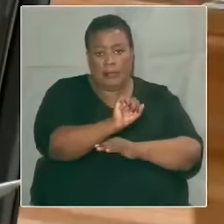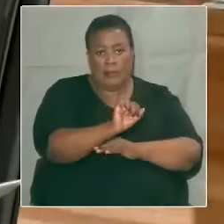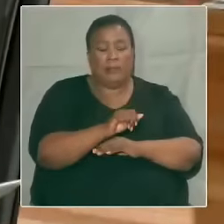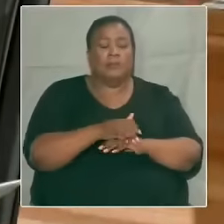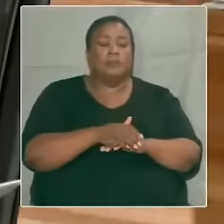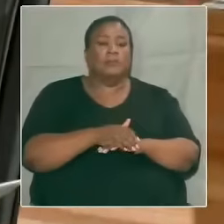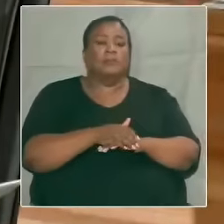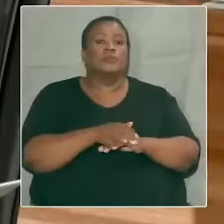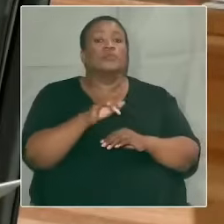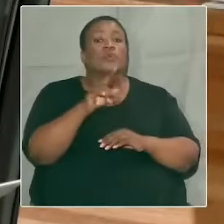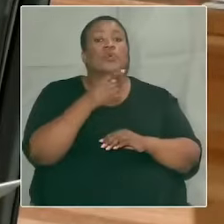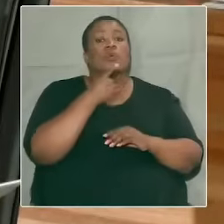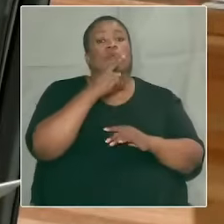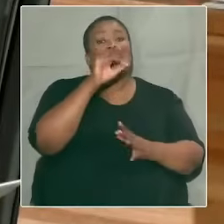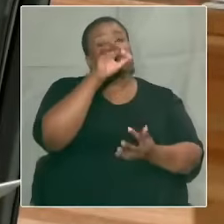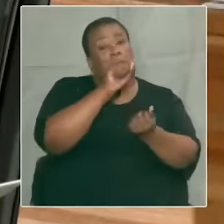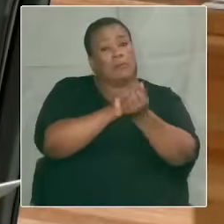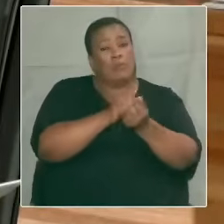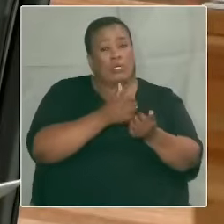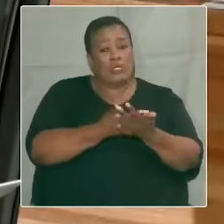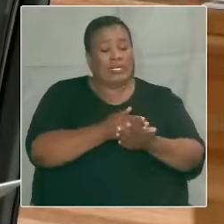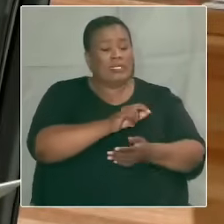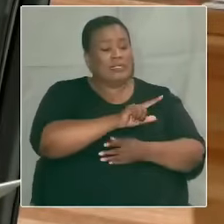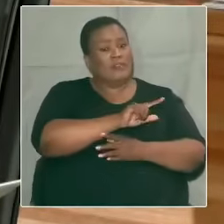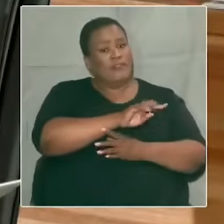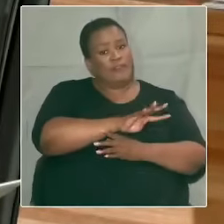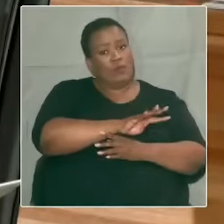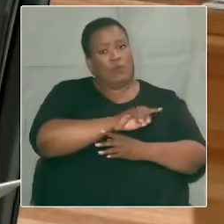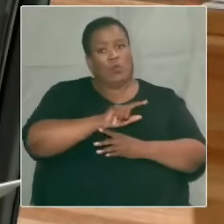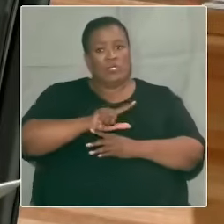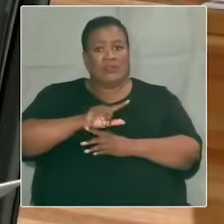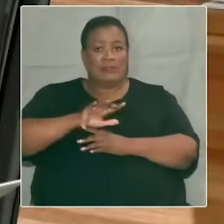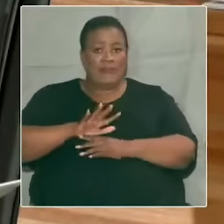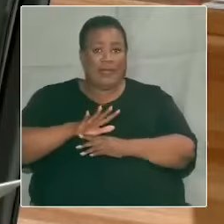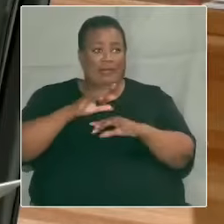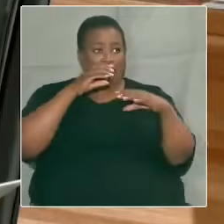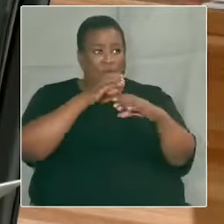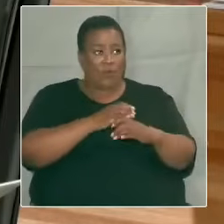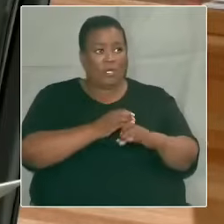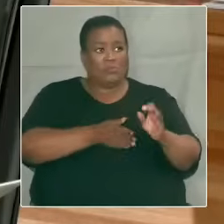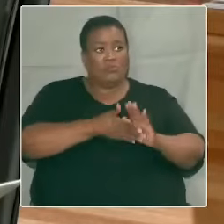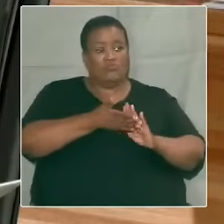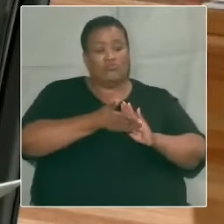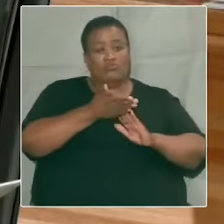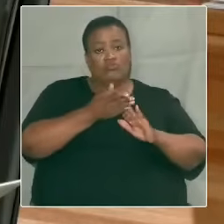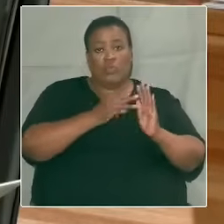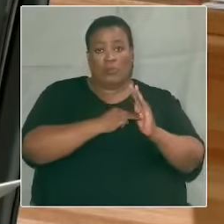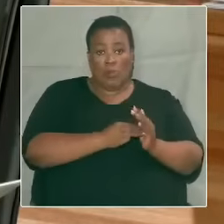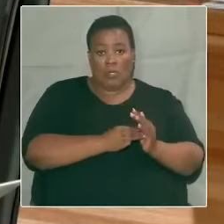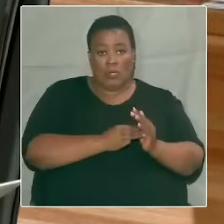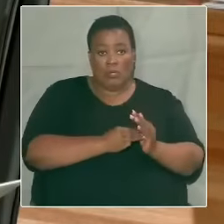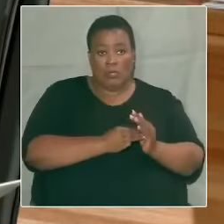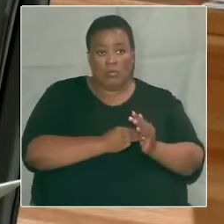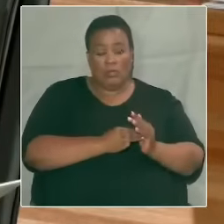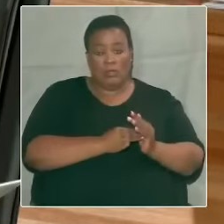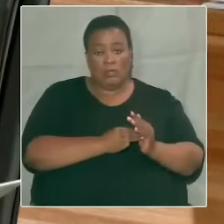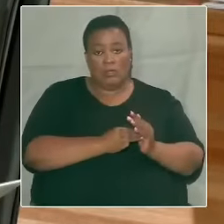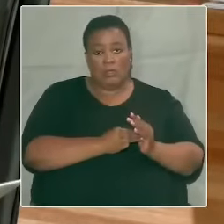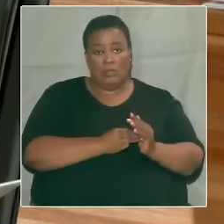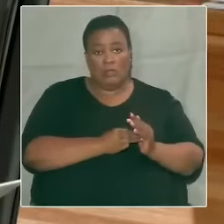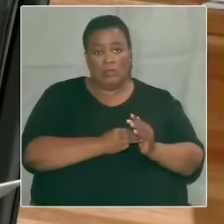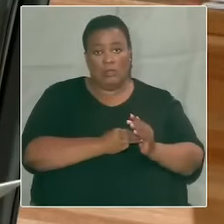75 deal with the operational model which you've set